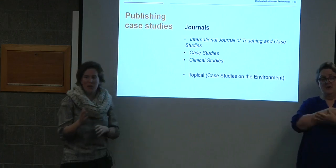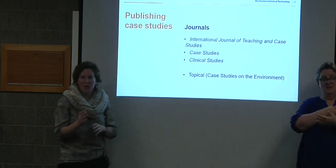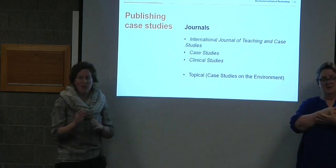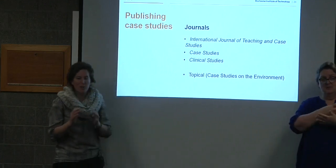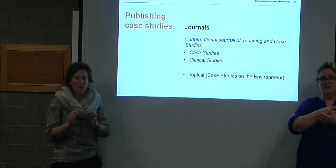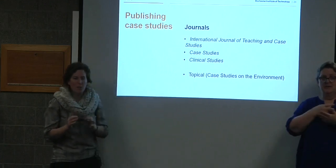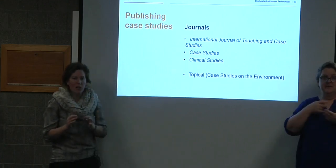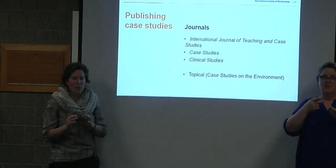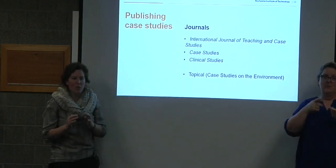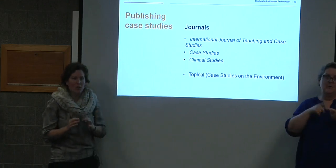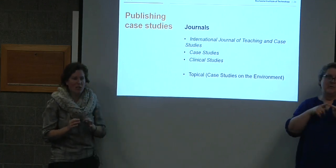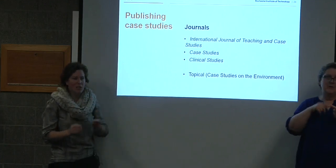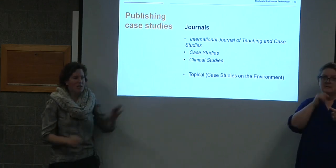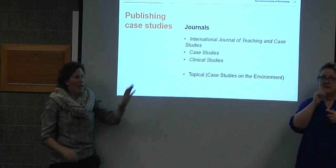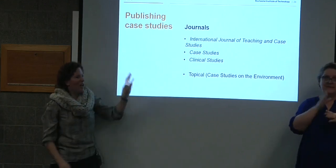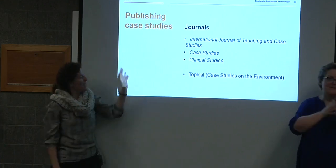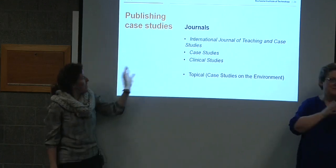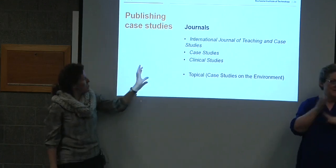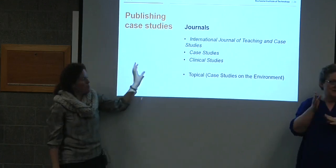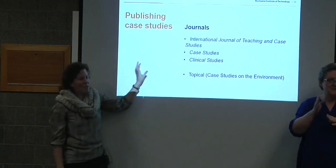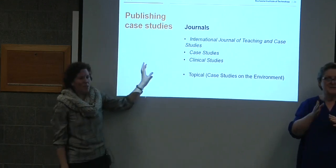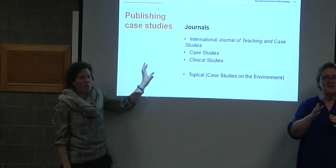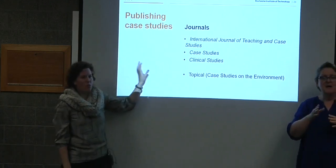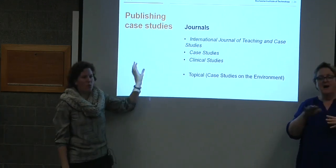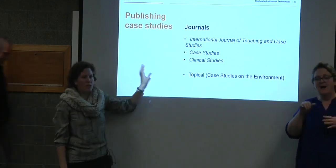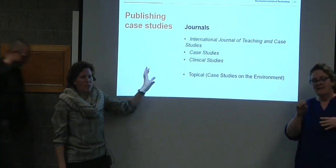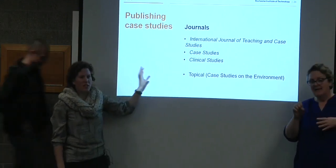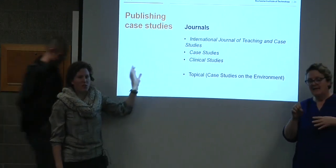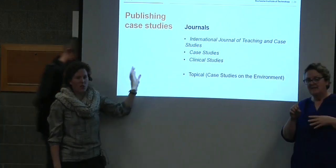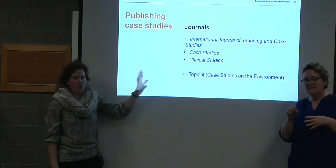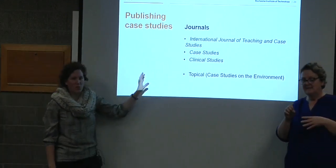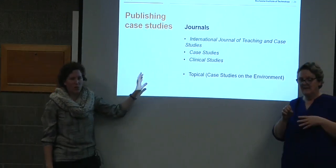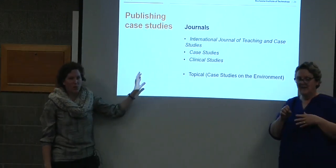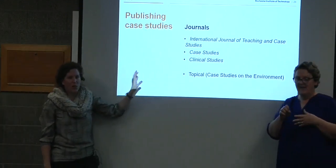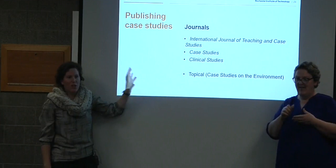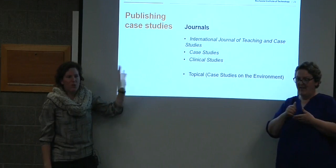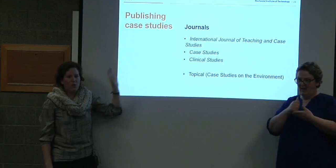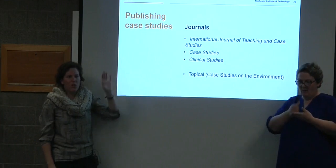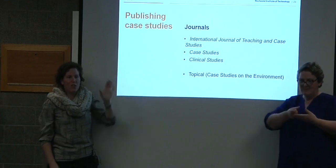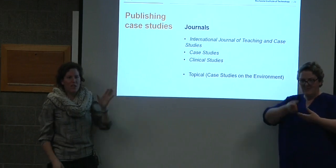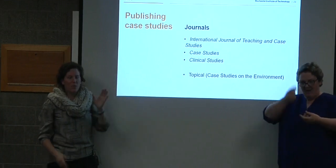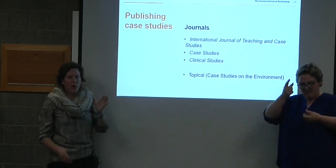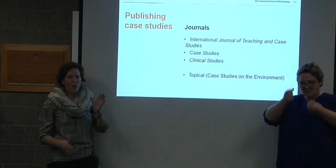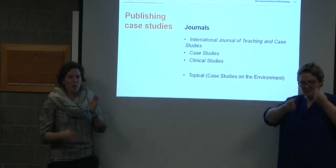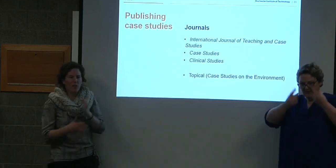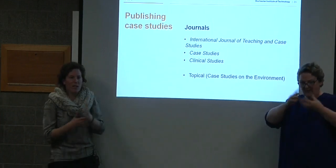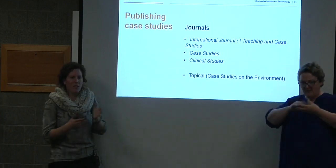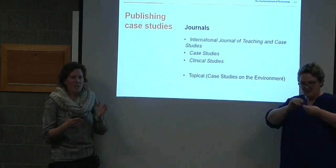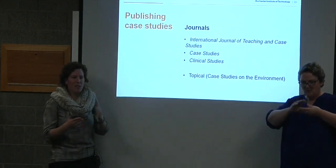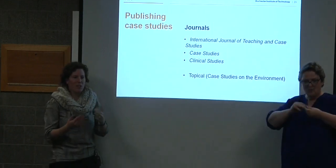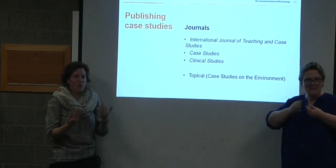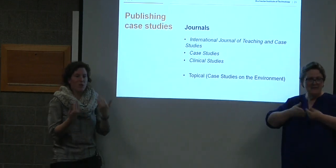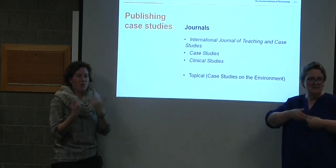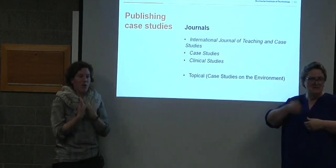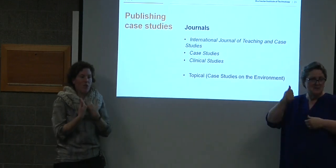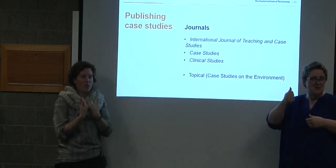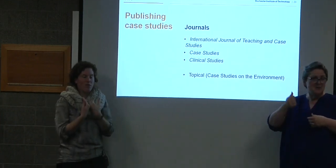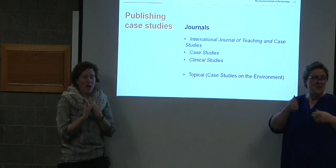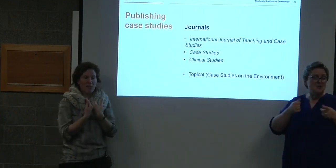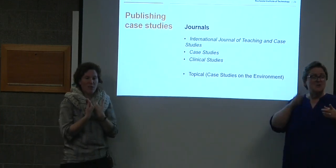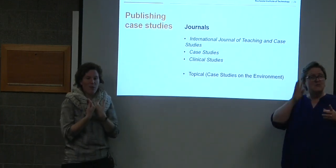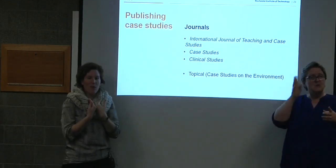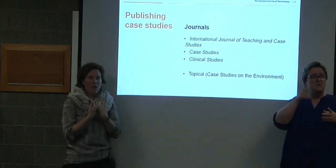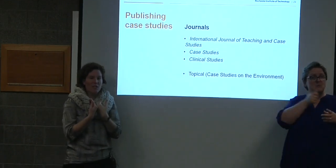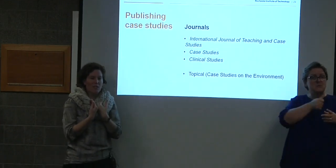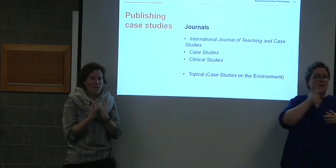program, it's not their area of specific expertise, a case makes something really digestible. So you can think about creating these not just for